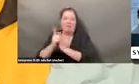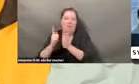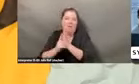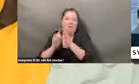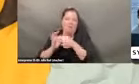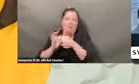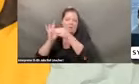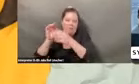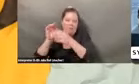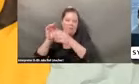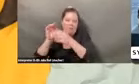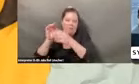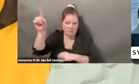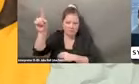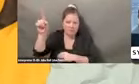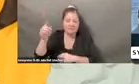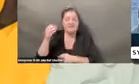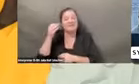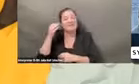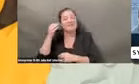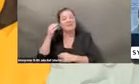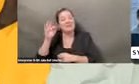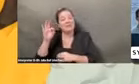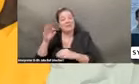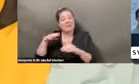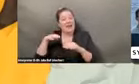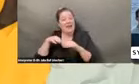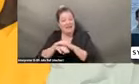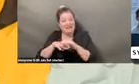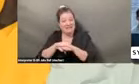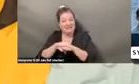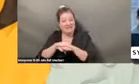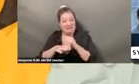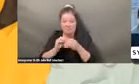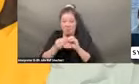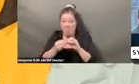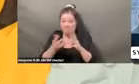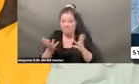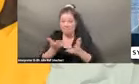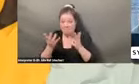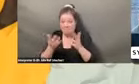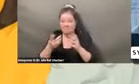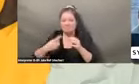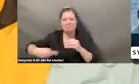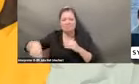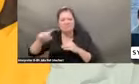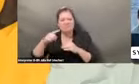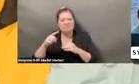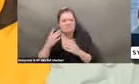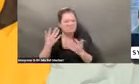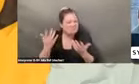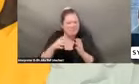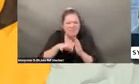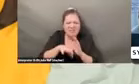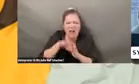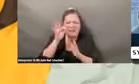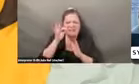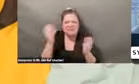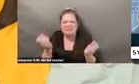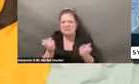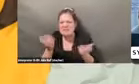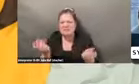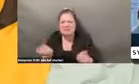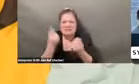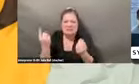an accessibility issue, like the user cannot find something, or cannot find, to stick to the example or this topic,